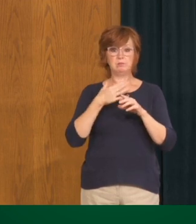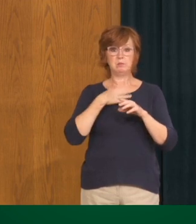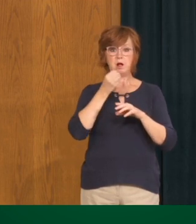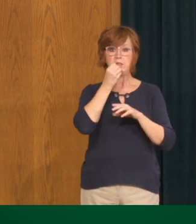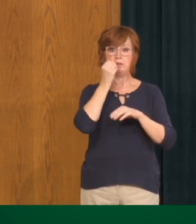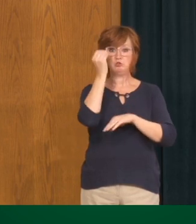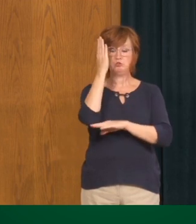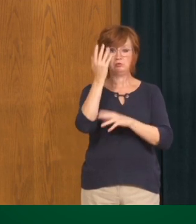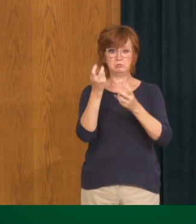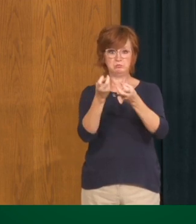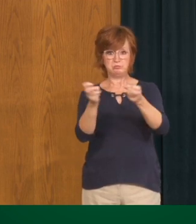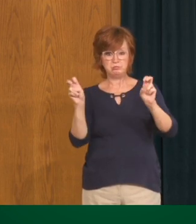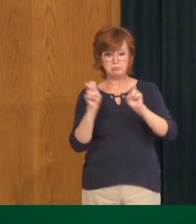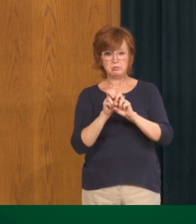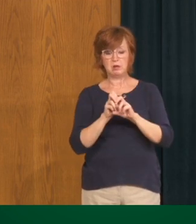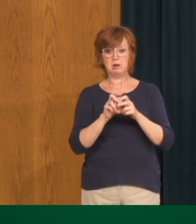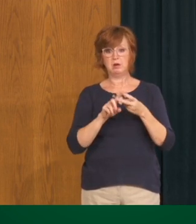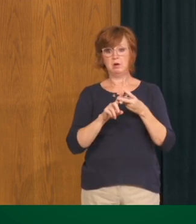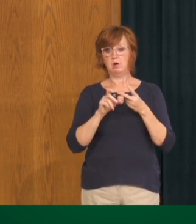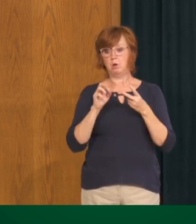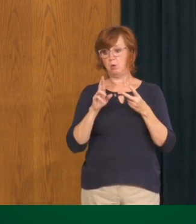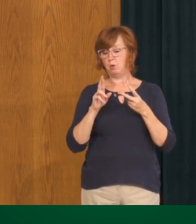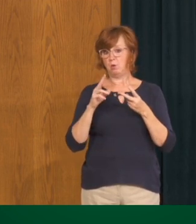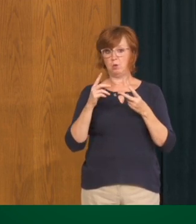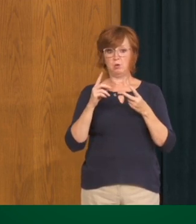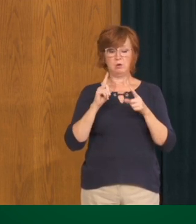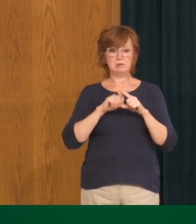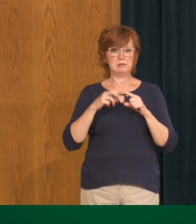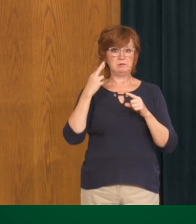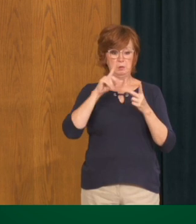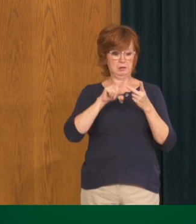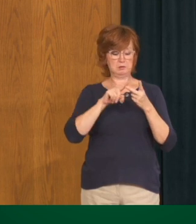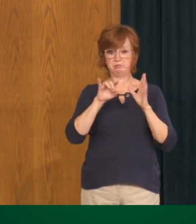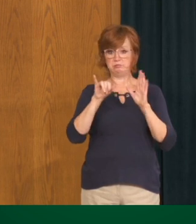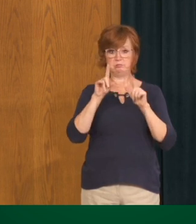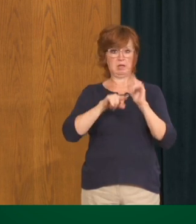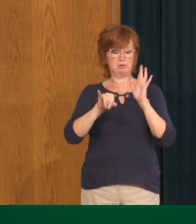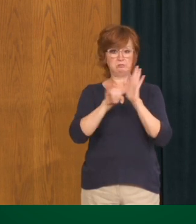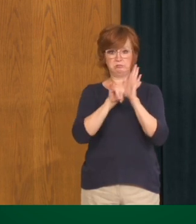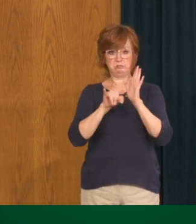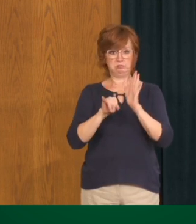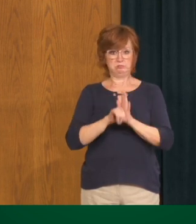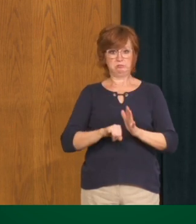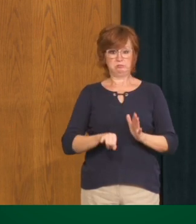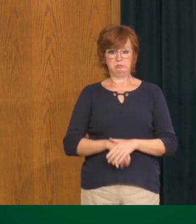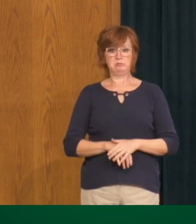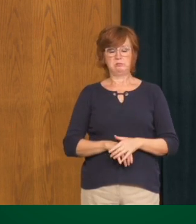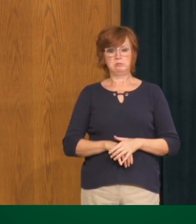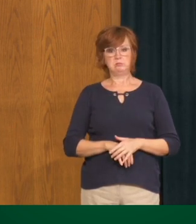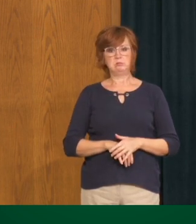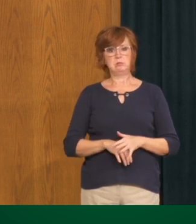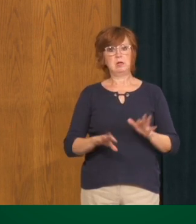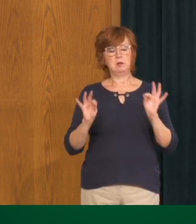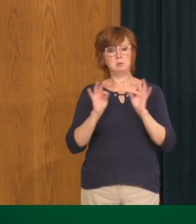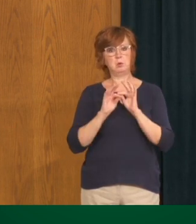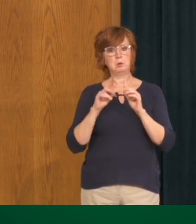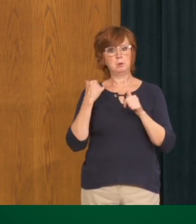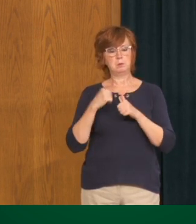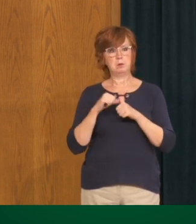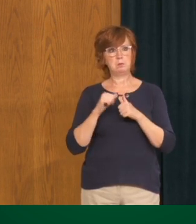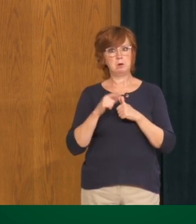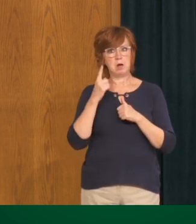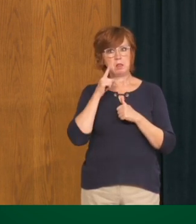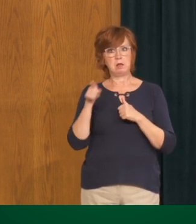be interacting otherwise. So we just need to recognize that, and the fact that it's gone up to maybe